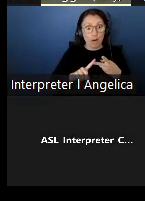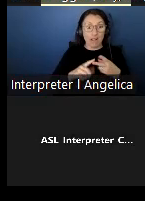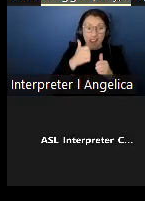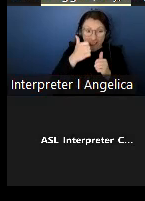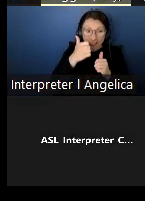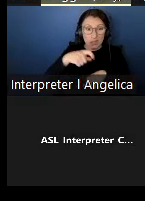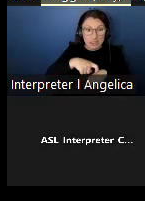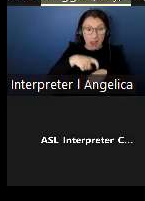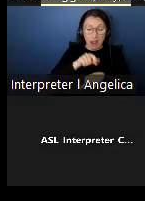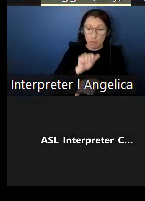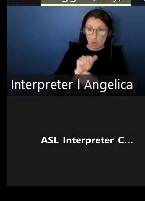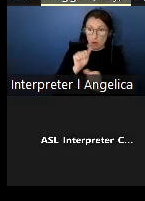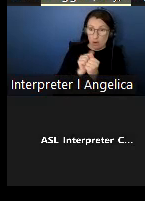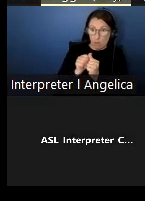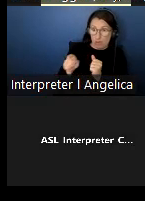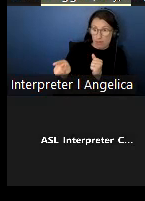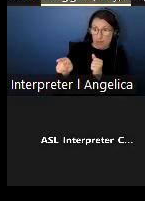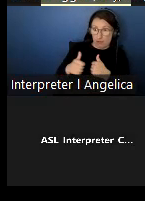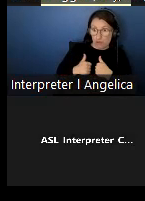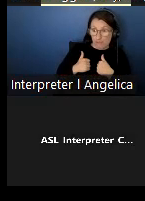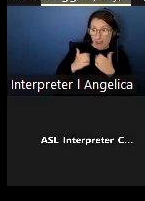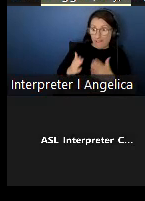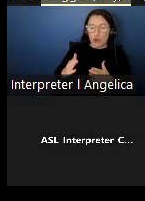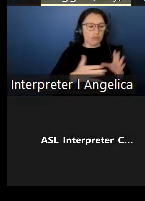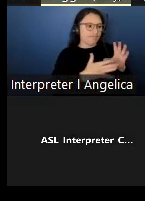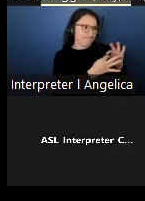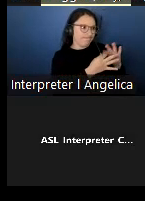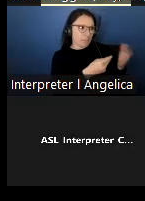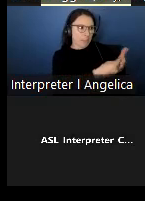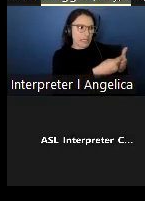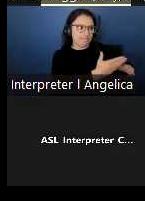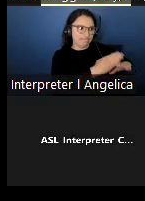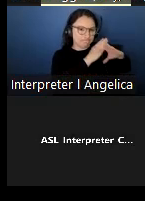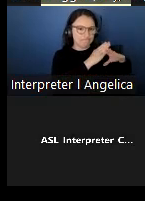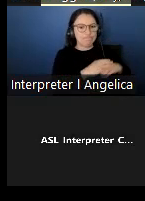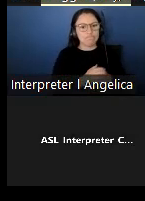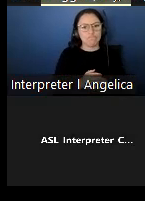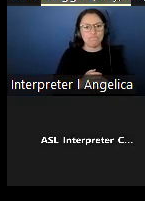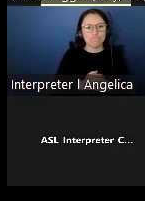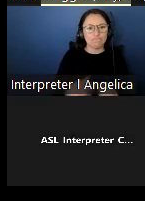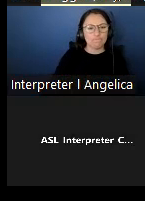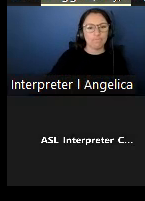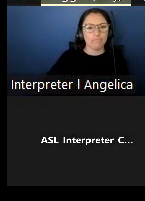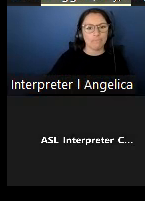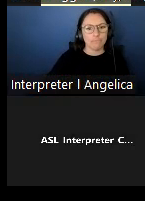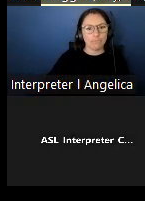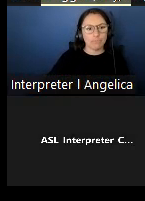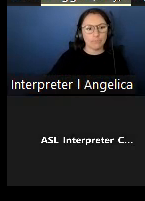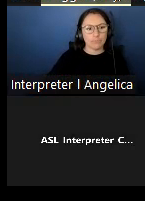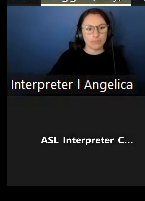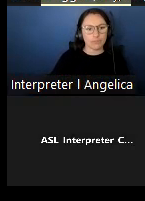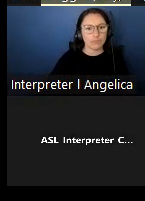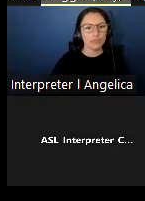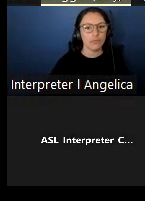they're working with is talking about money. So here are the results of that poll for